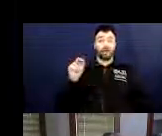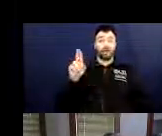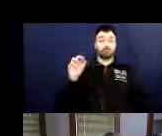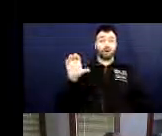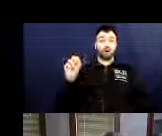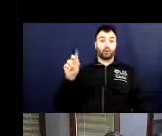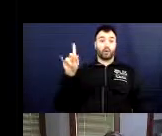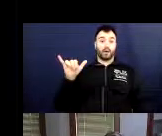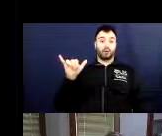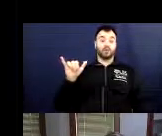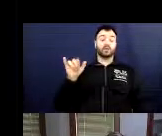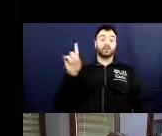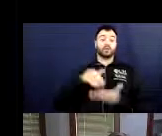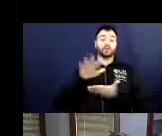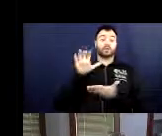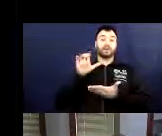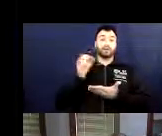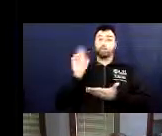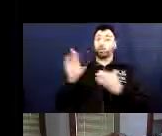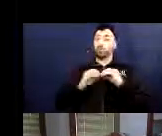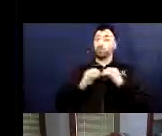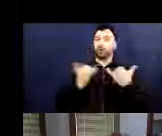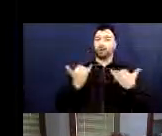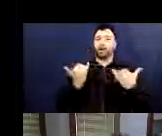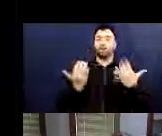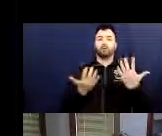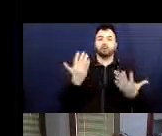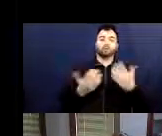or more by this time. And also